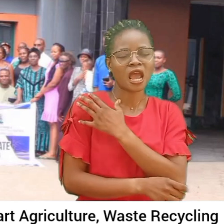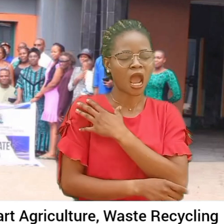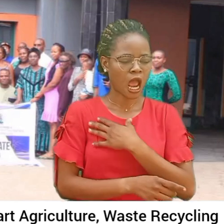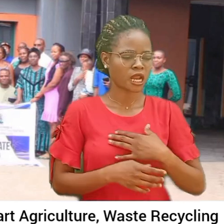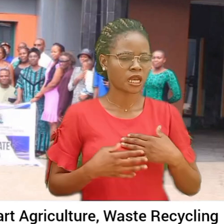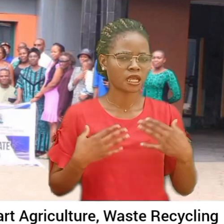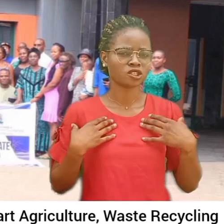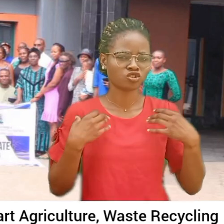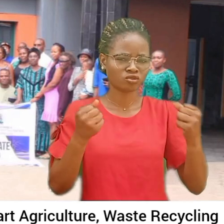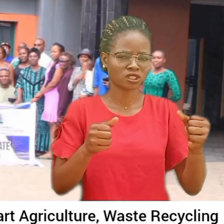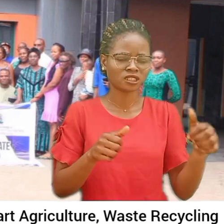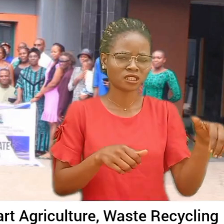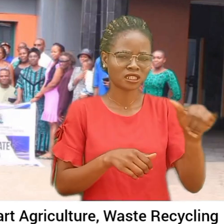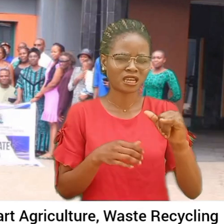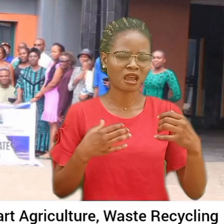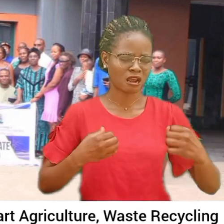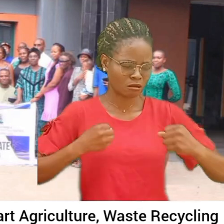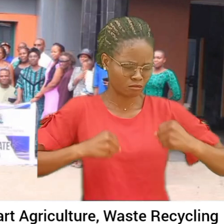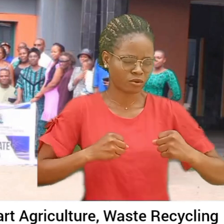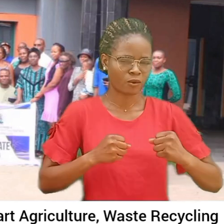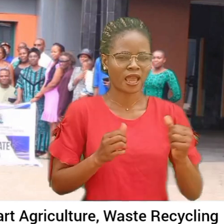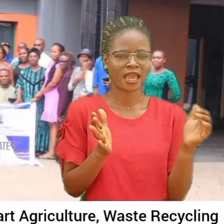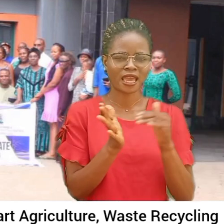against climate change.